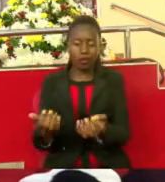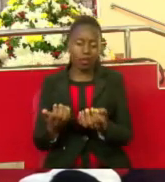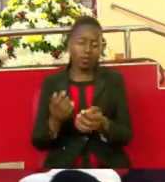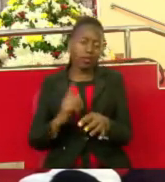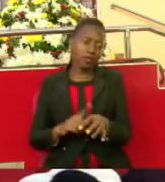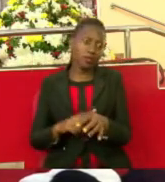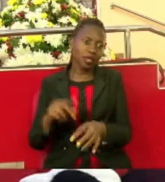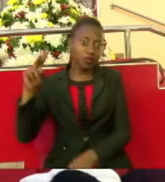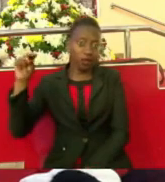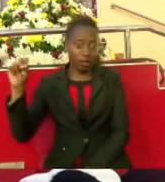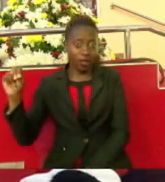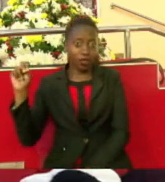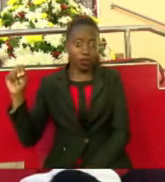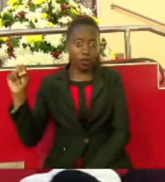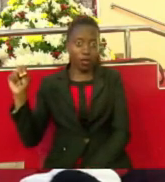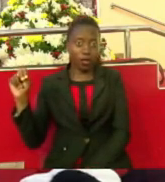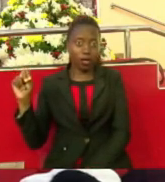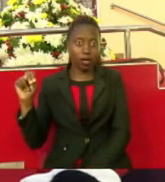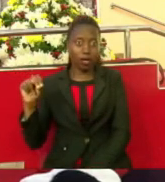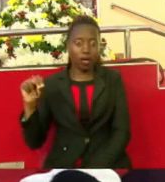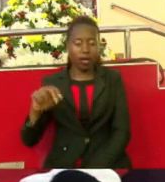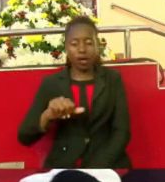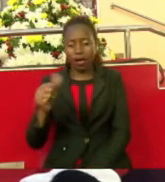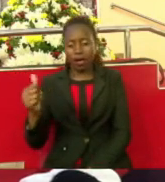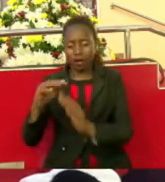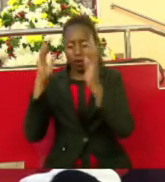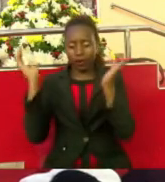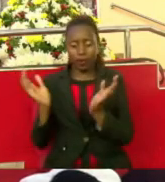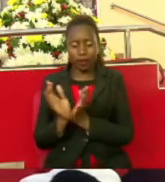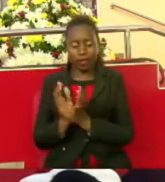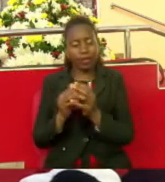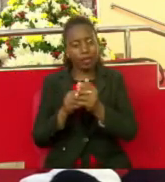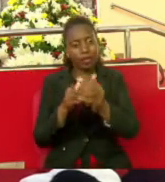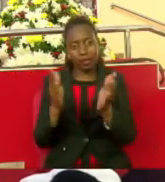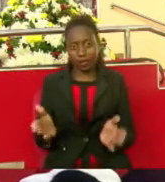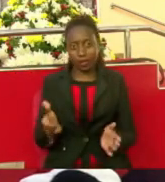There's the whole of this world, leaders everywhere who wanted to spend with his time.